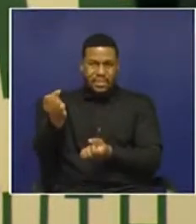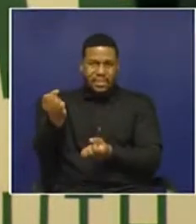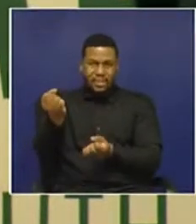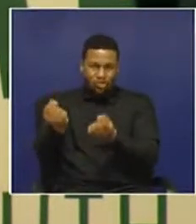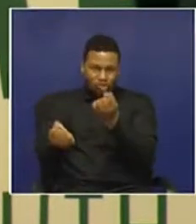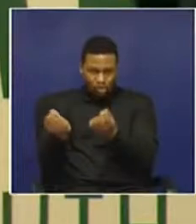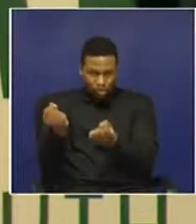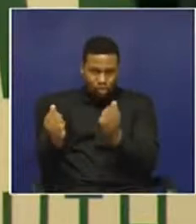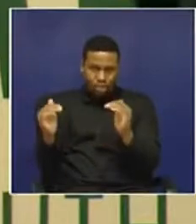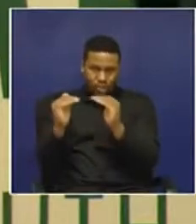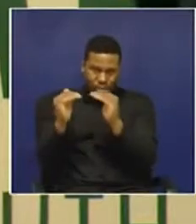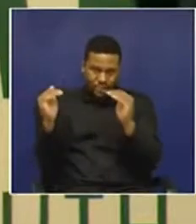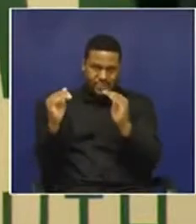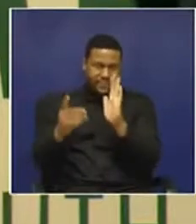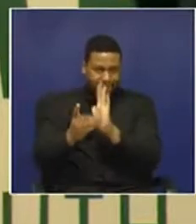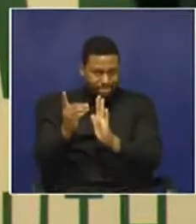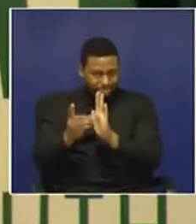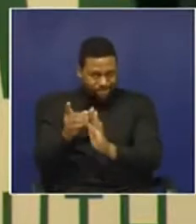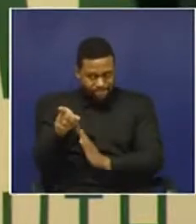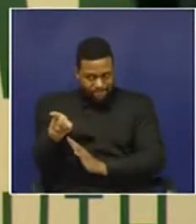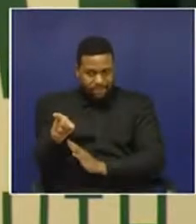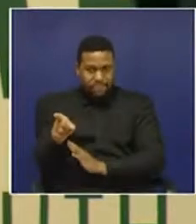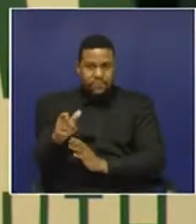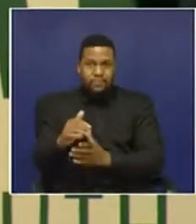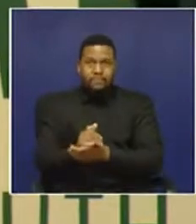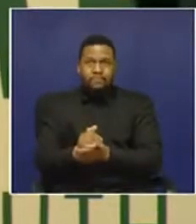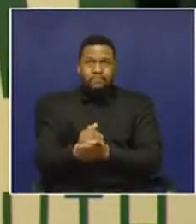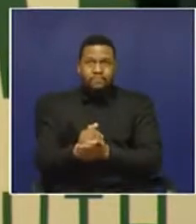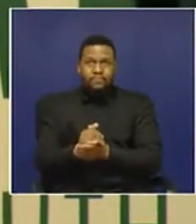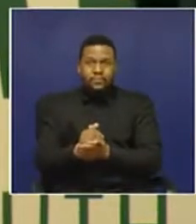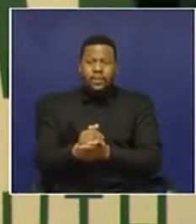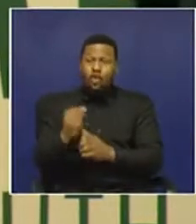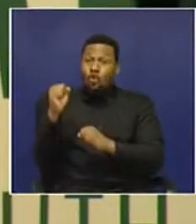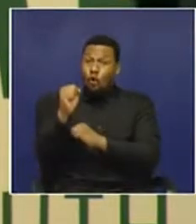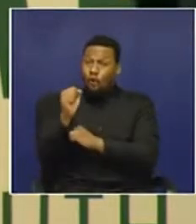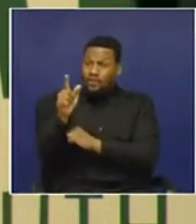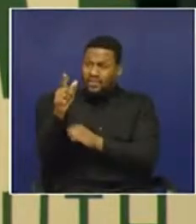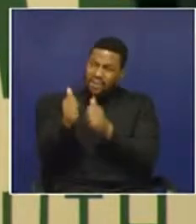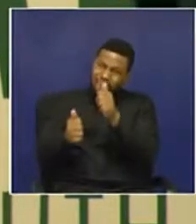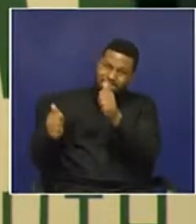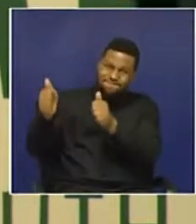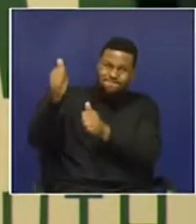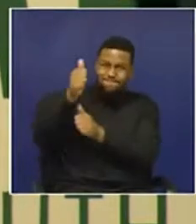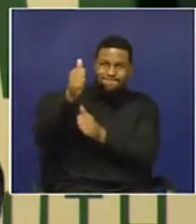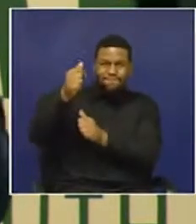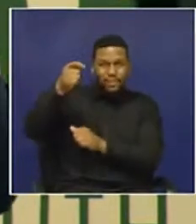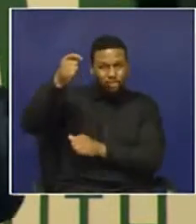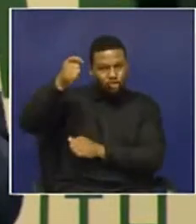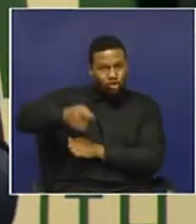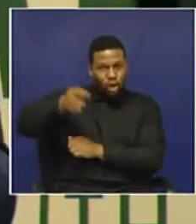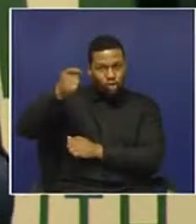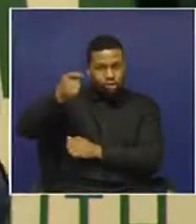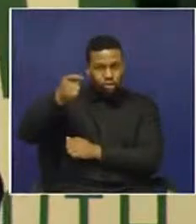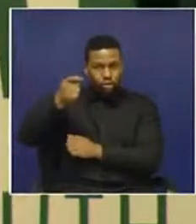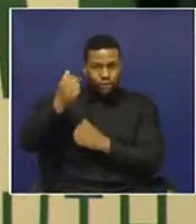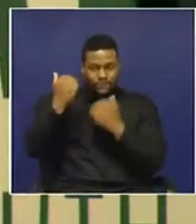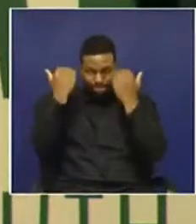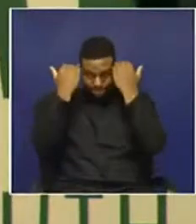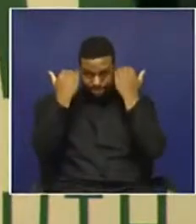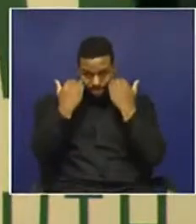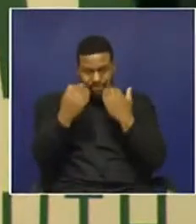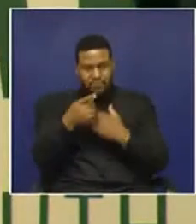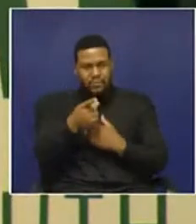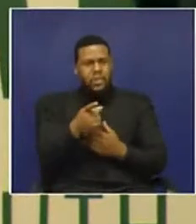Chief Justice. This will enable the Office of the Chief Justice to manage its own budget, enhance